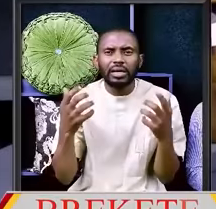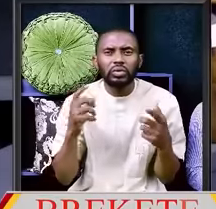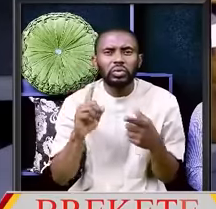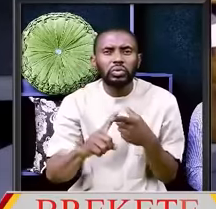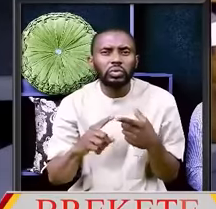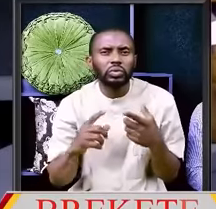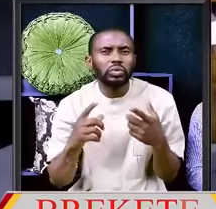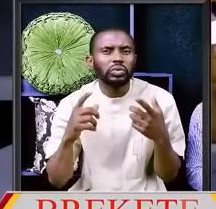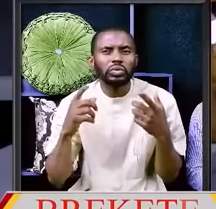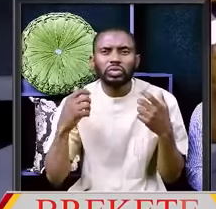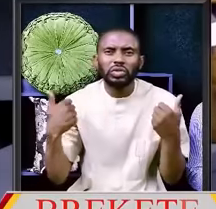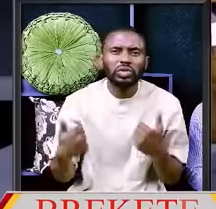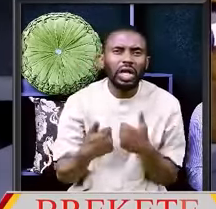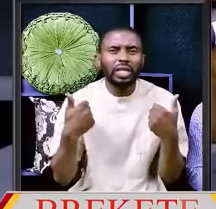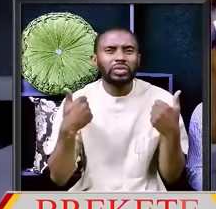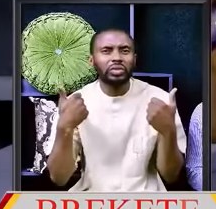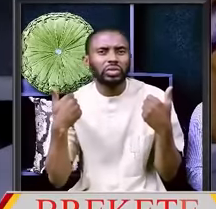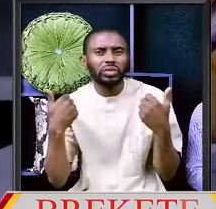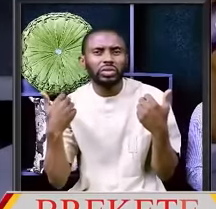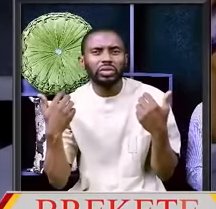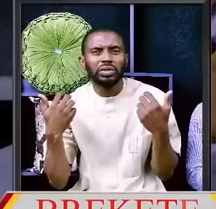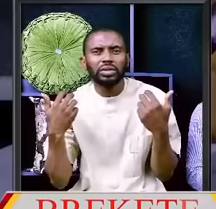to the challenge